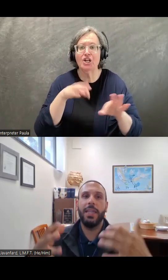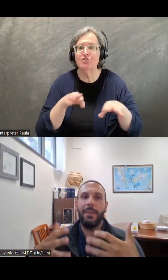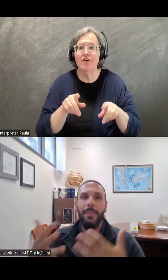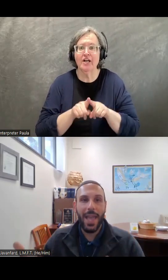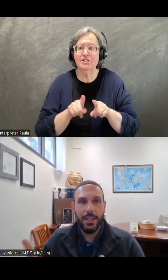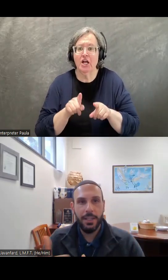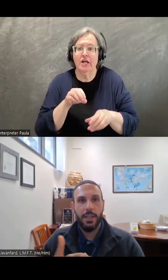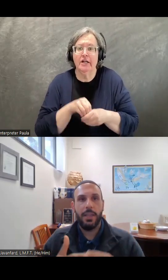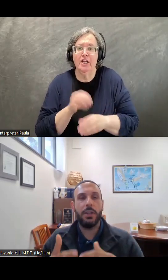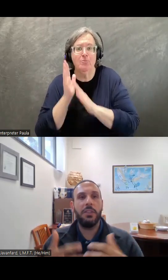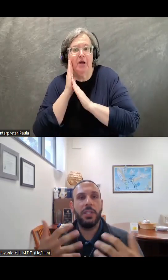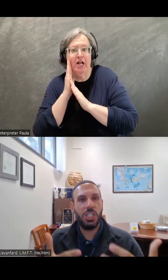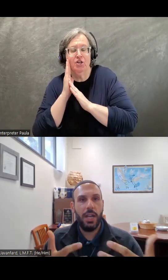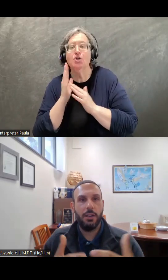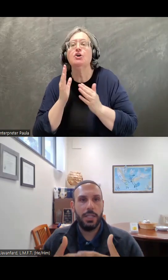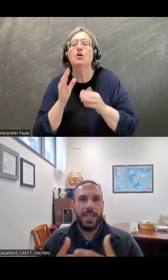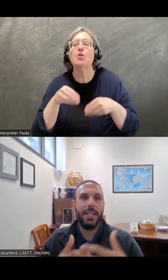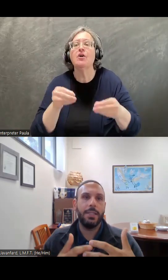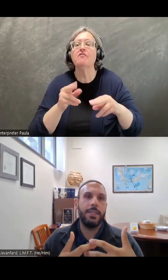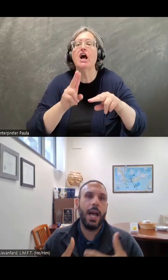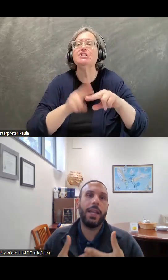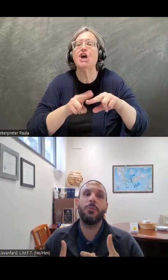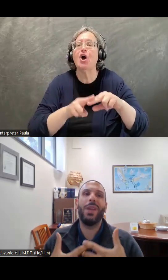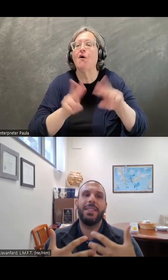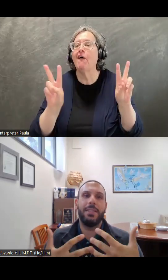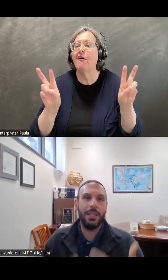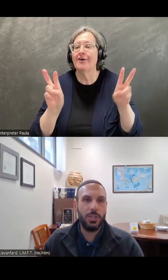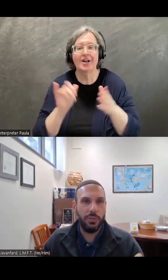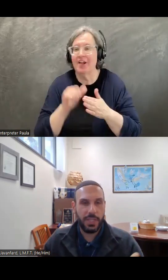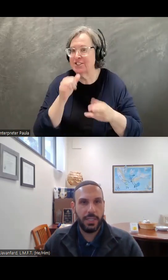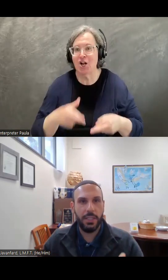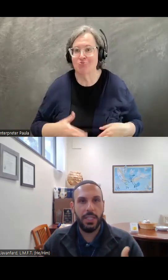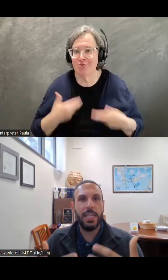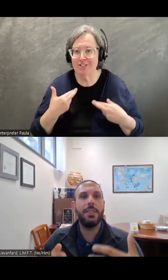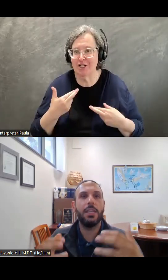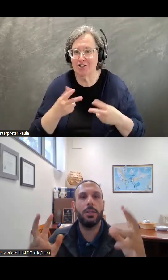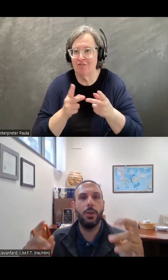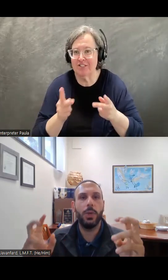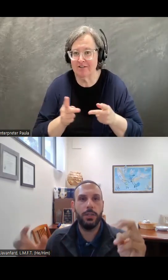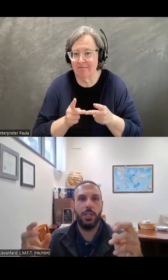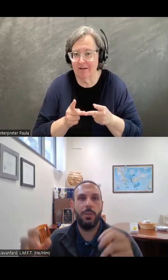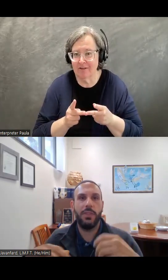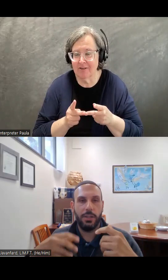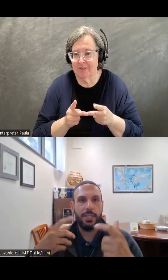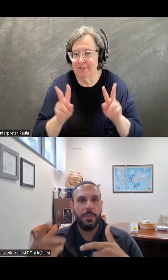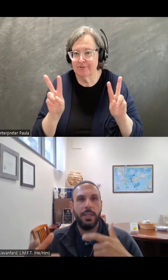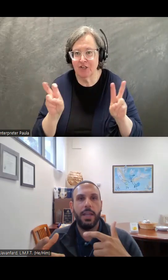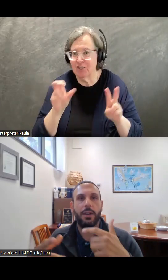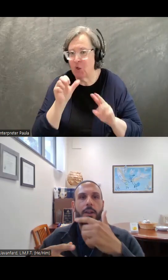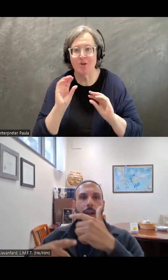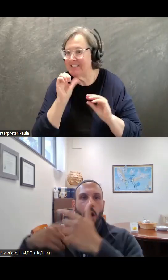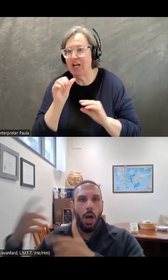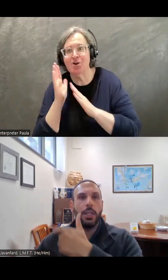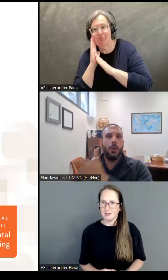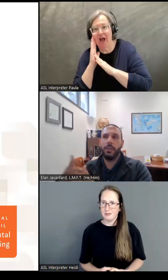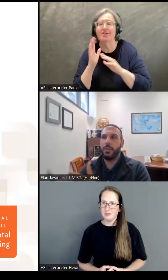being in a bed. They are given a chair because that is not a residential facility in the colloquial term of they're sleeping